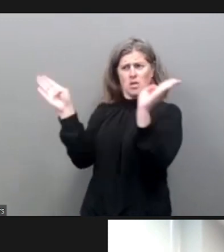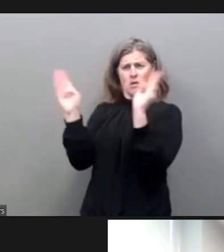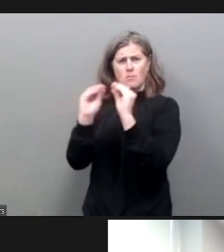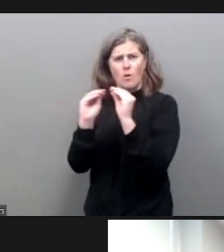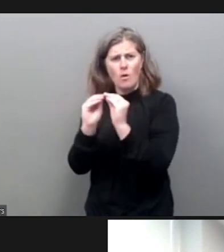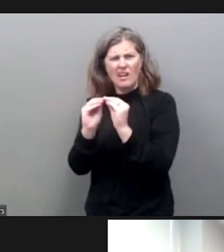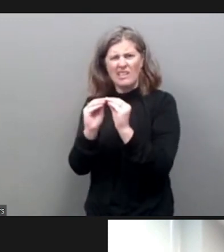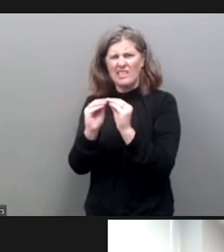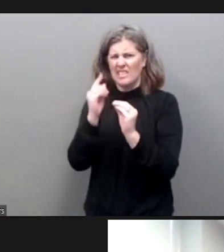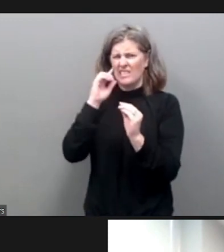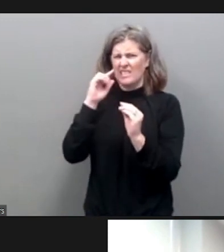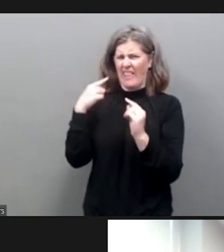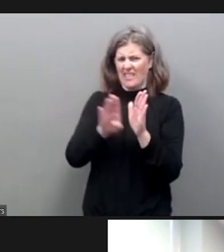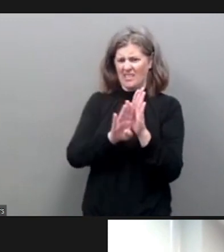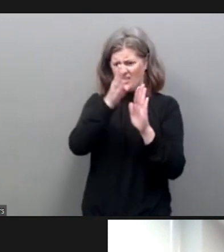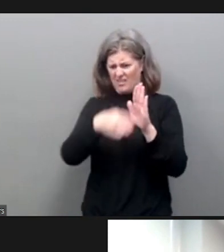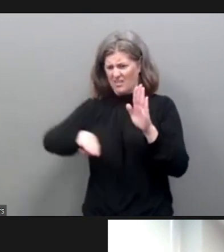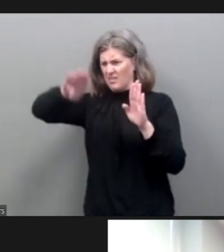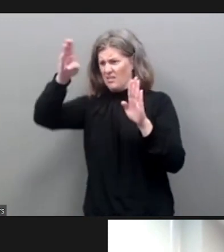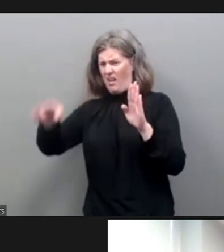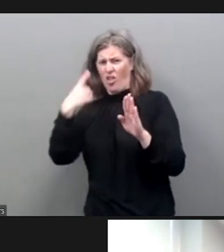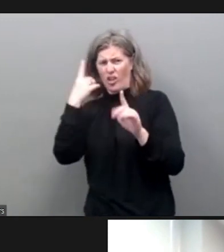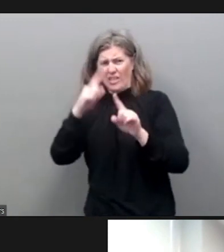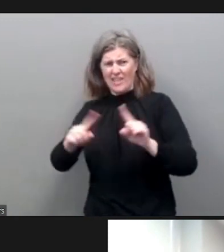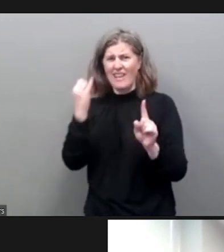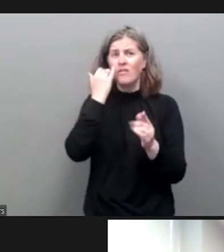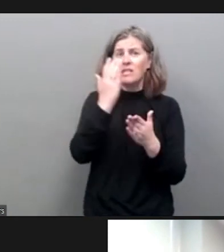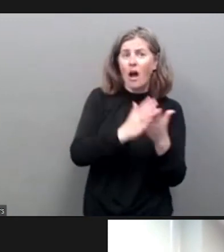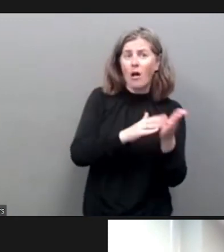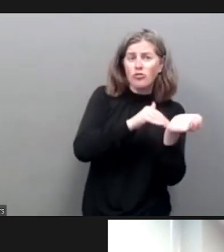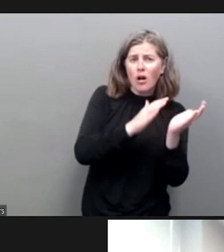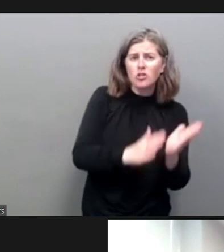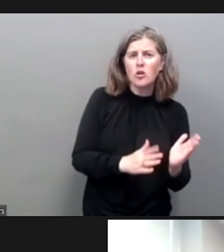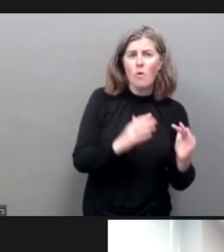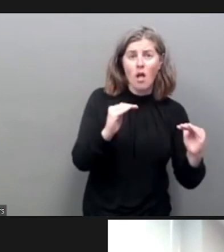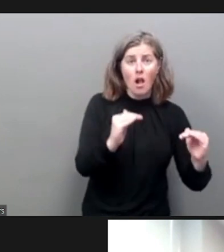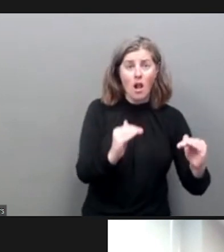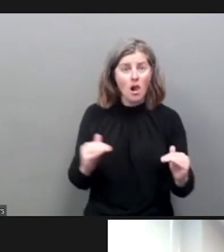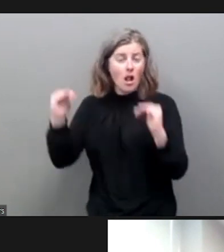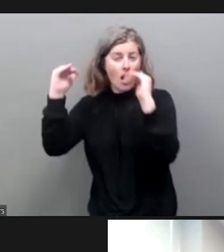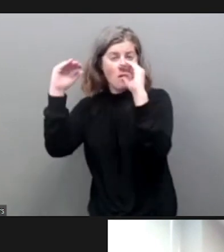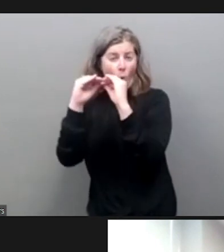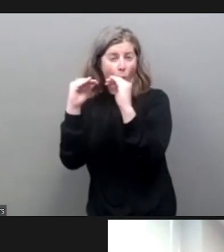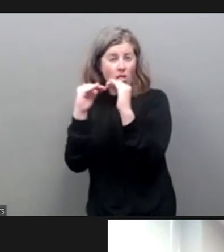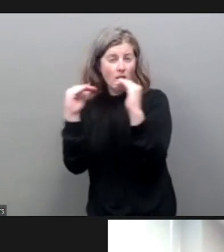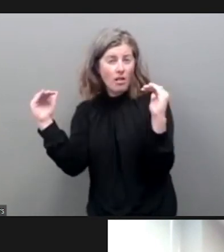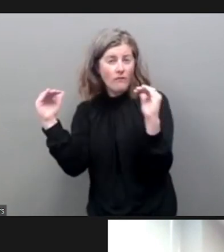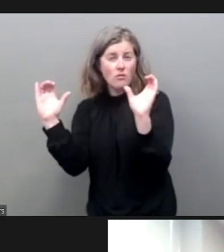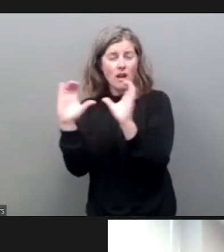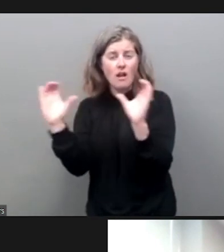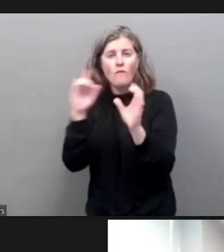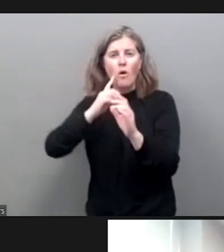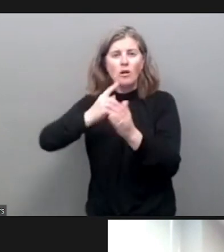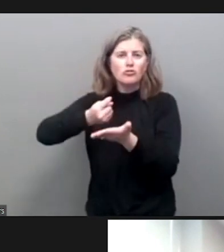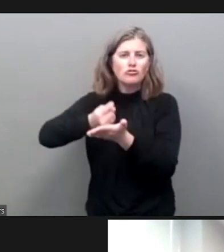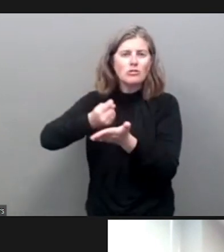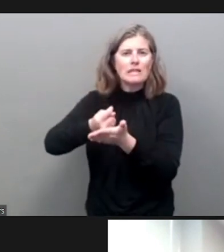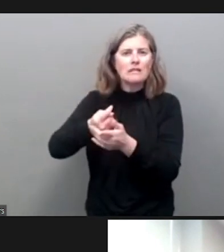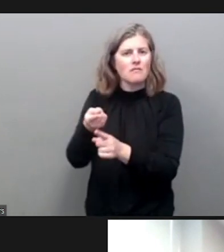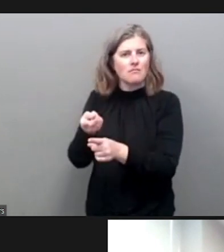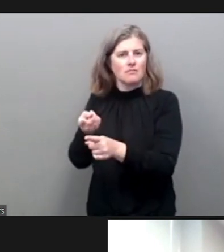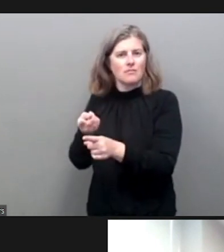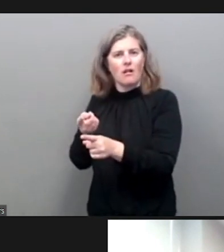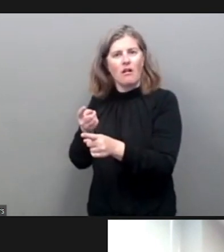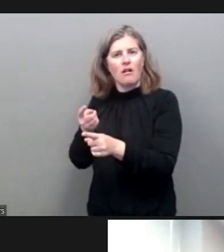is different, if we're going to be seeing providers moved up to a higher level of care for treating